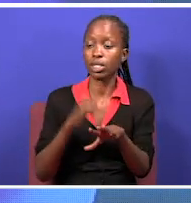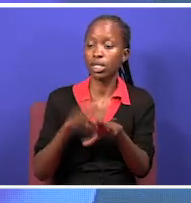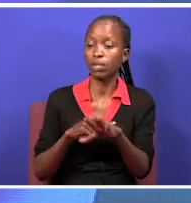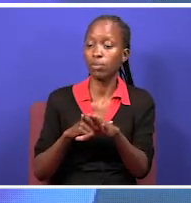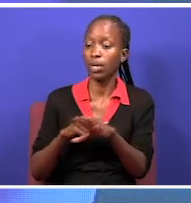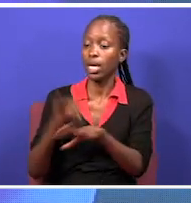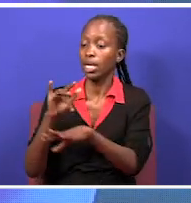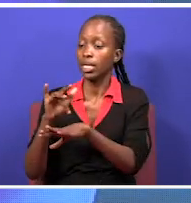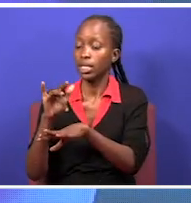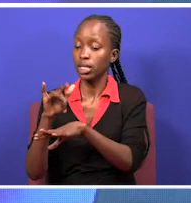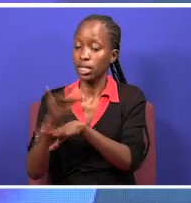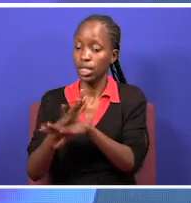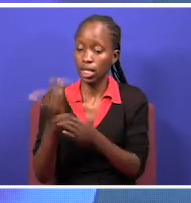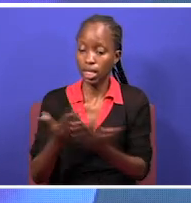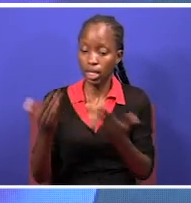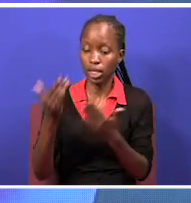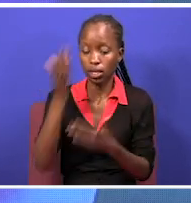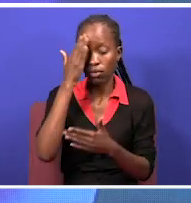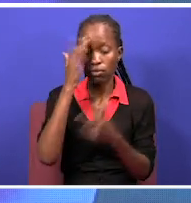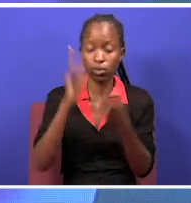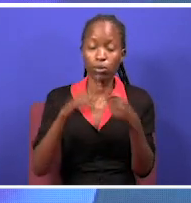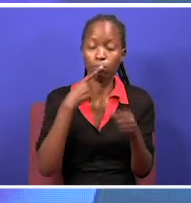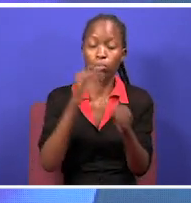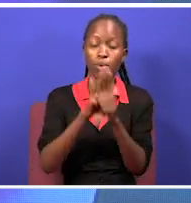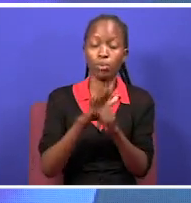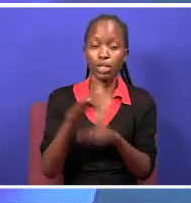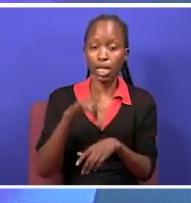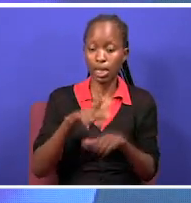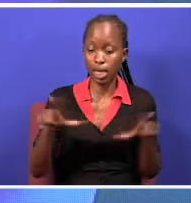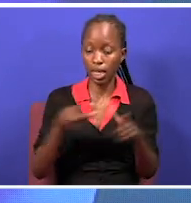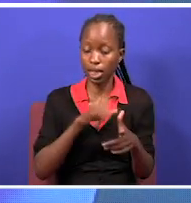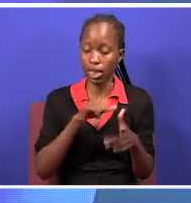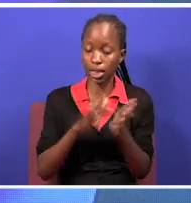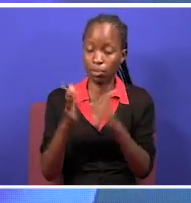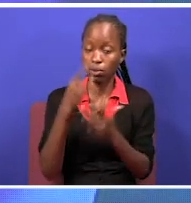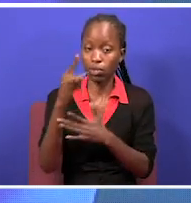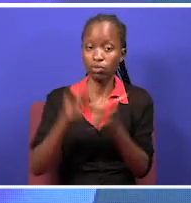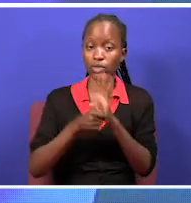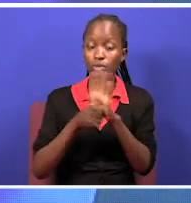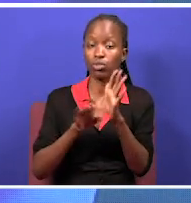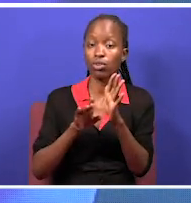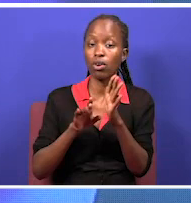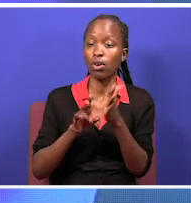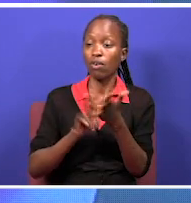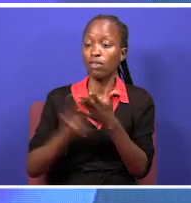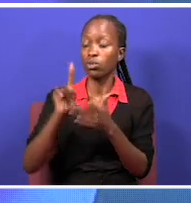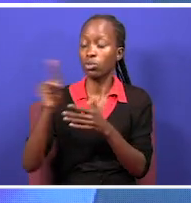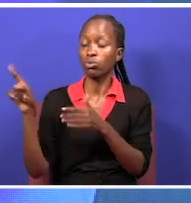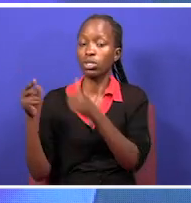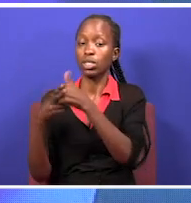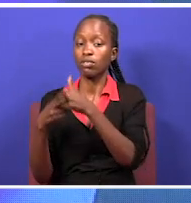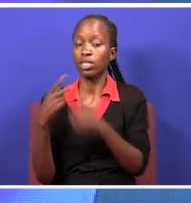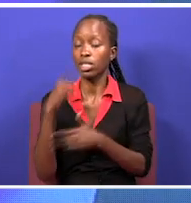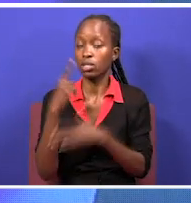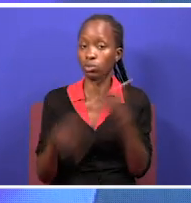the children of Israel over to the promised land. The Bible says in Genesis from verse 1 to verse 7,